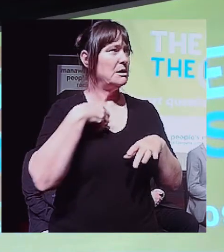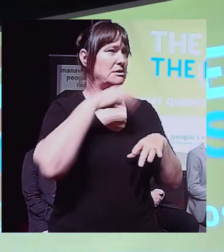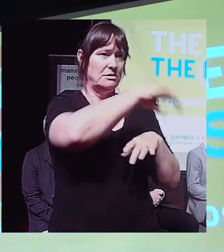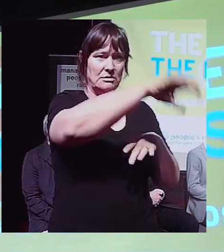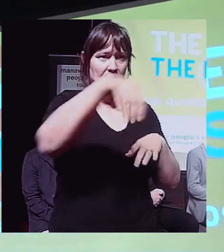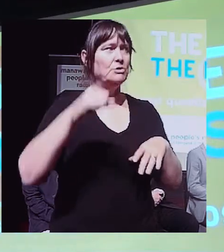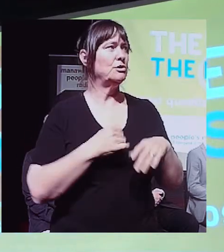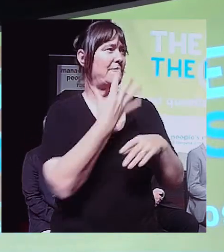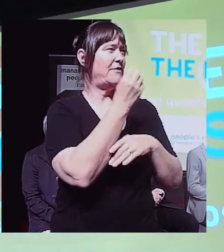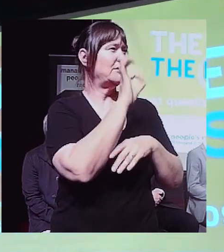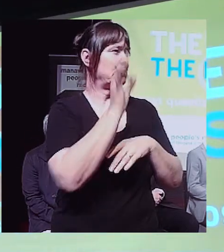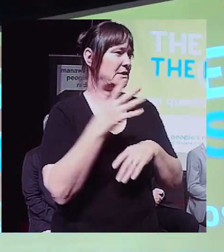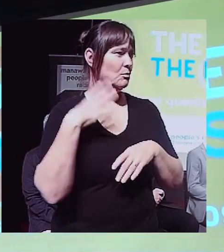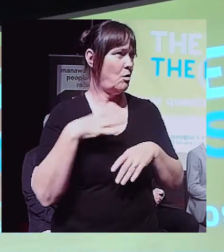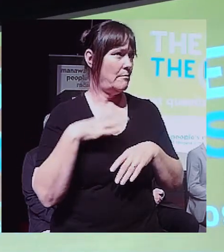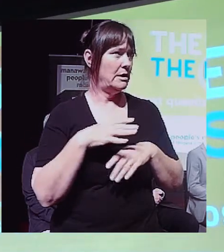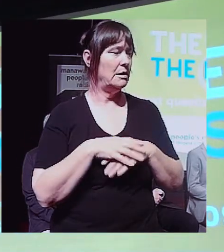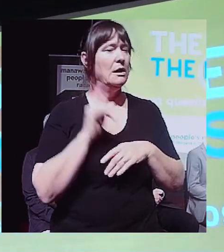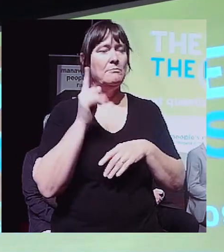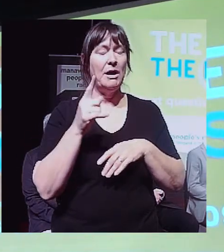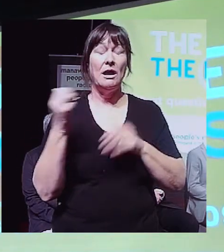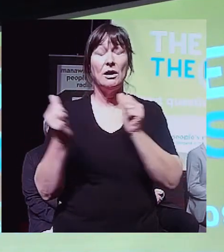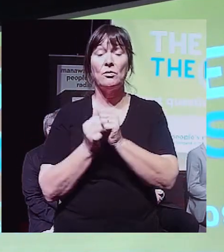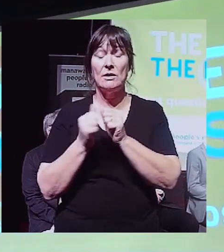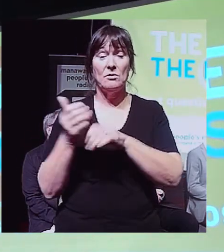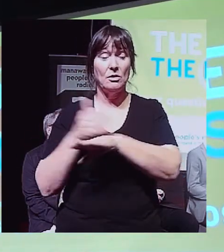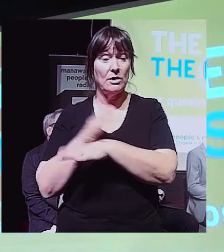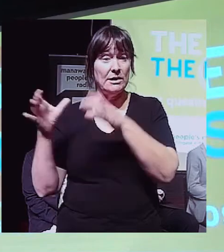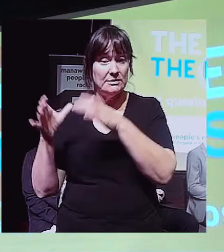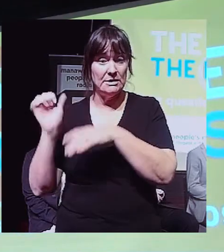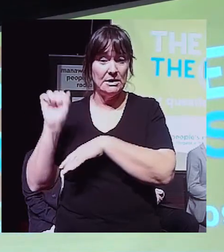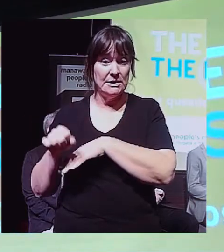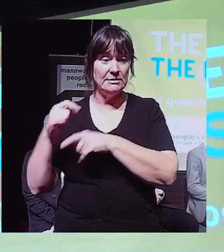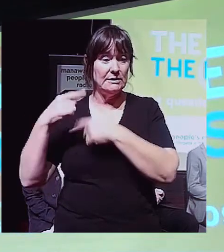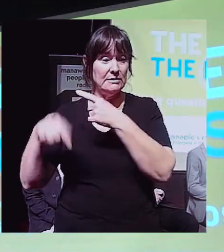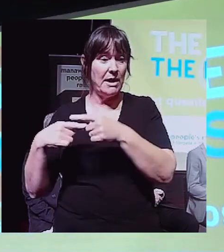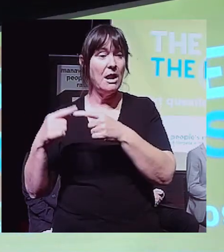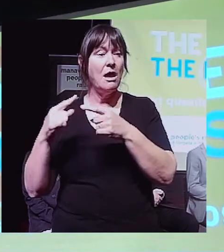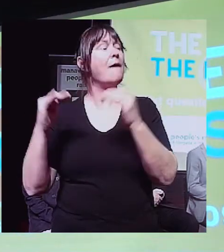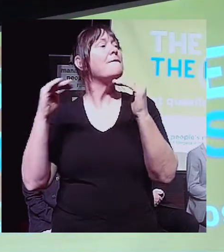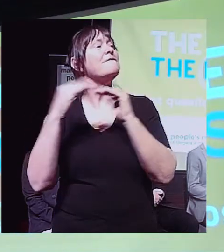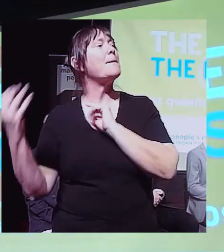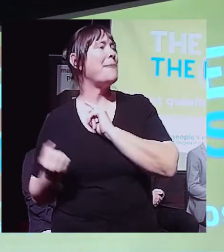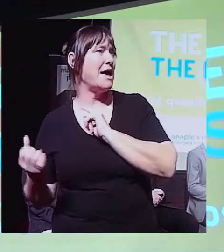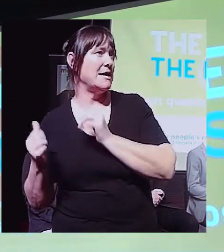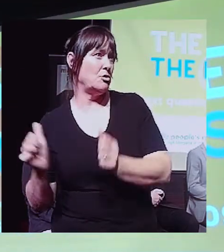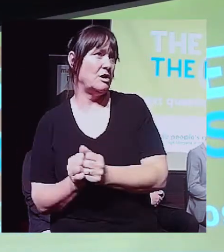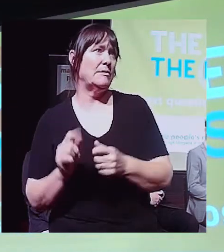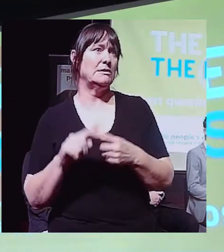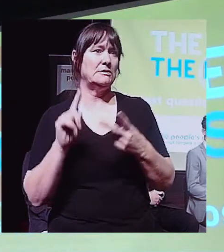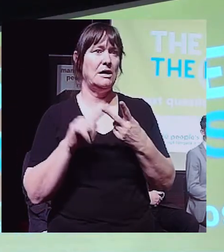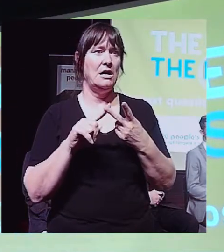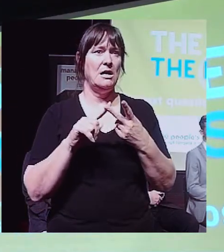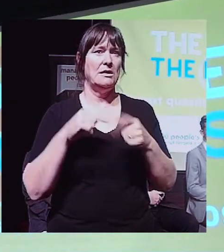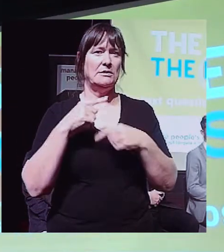in terms of the question around support for all, I agree with the Greens in the sense that it's around fair pay agreements. It's also around initiatives such